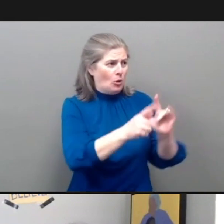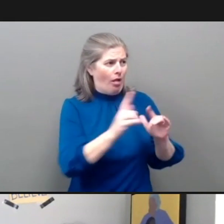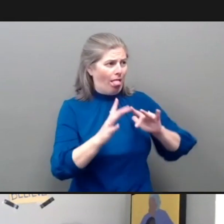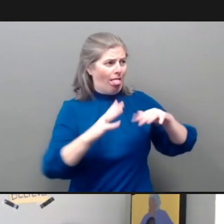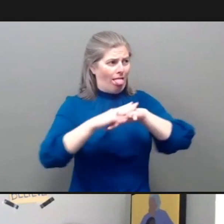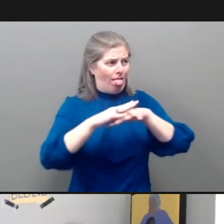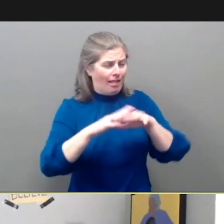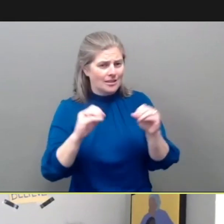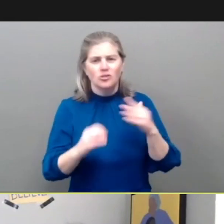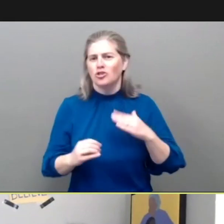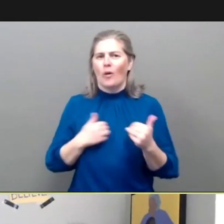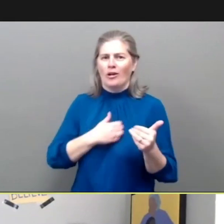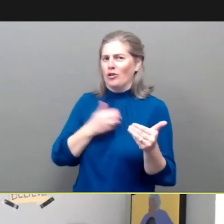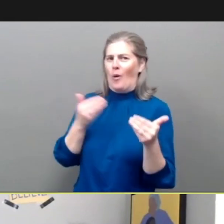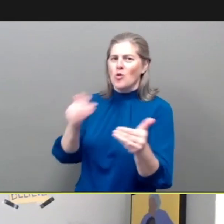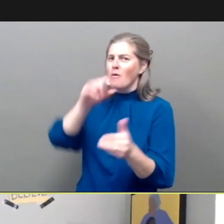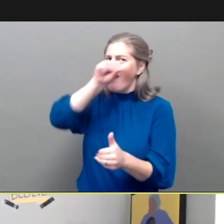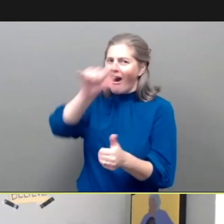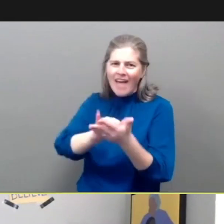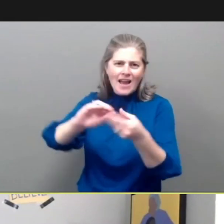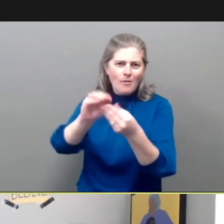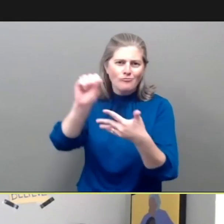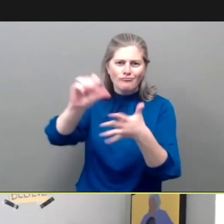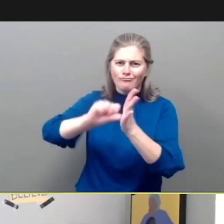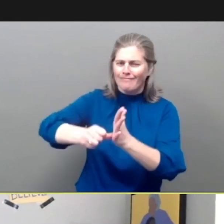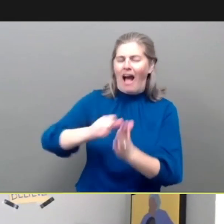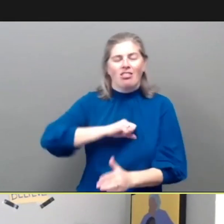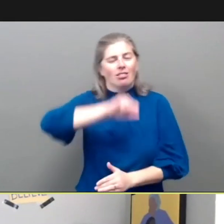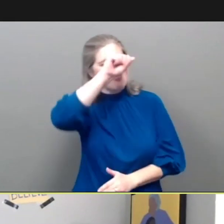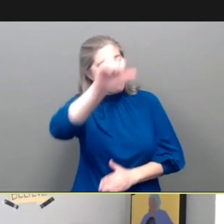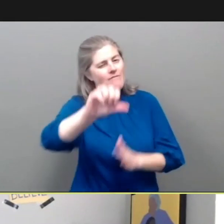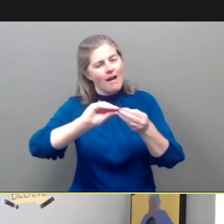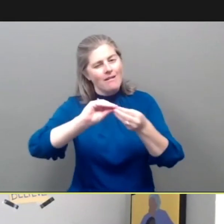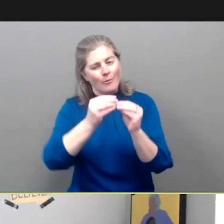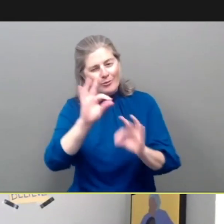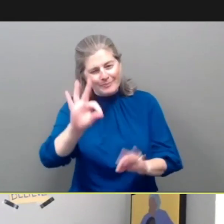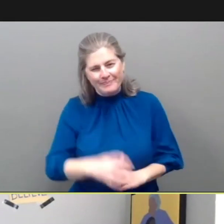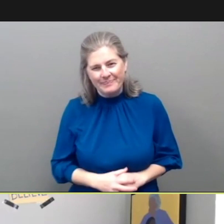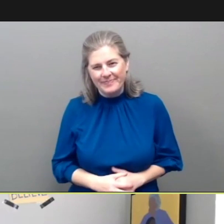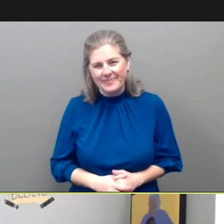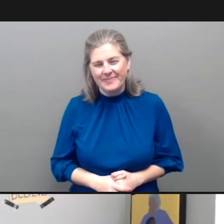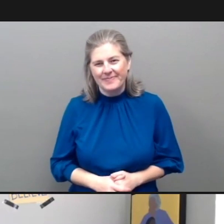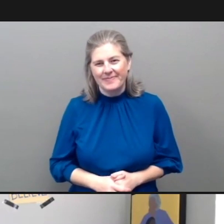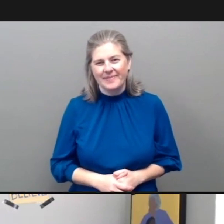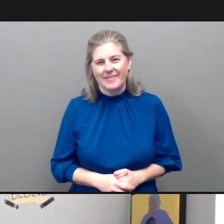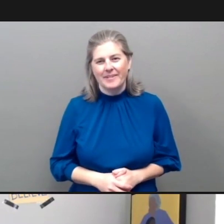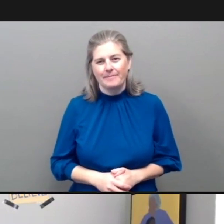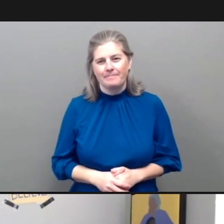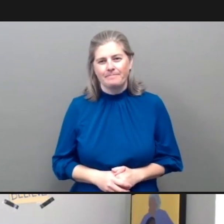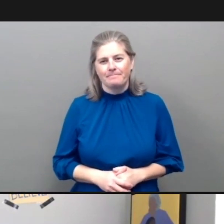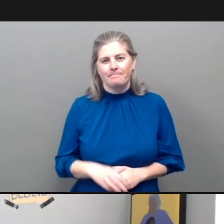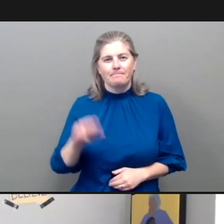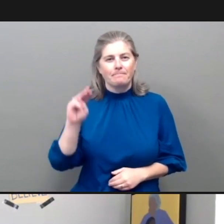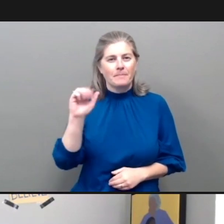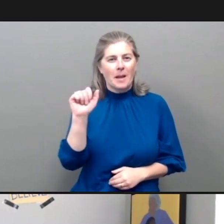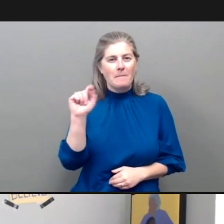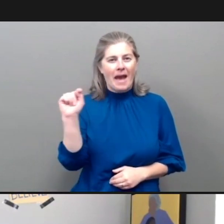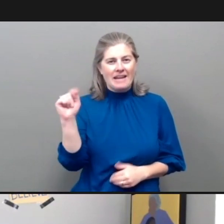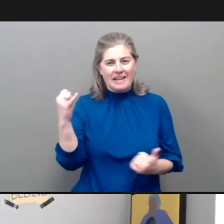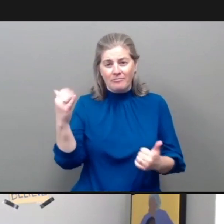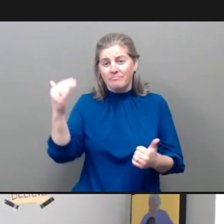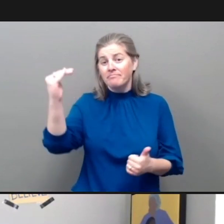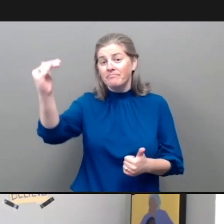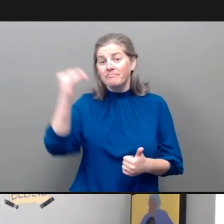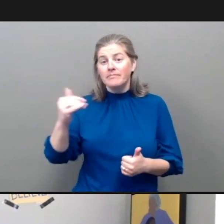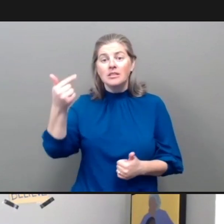had it you memorized. go. You love that number. Right, So I love that think we should number. Go for it. Thanks, everybody. Okay. And next we'll